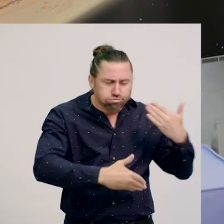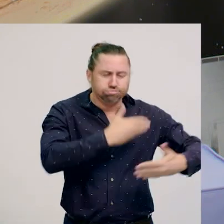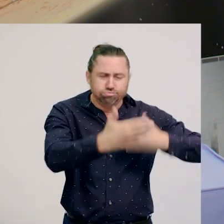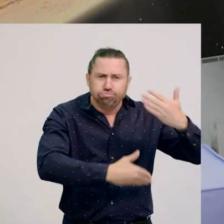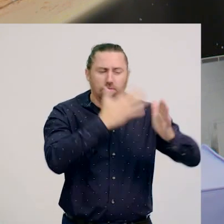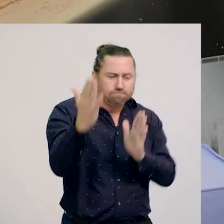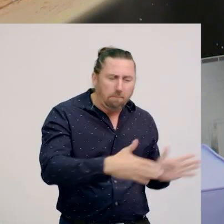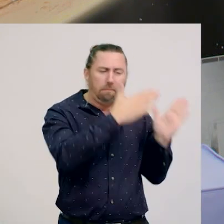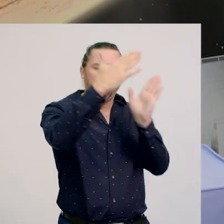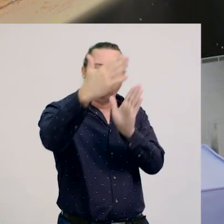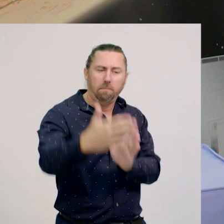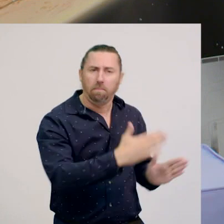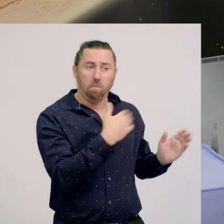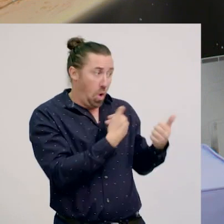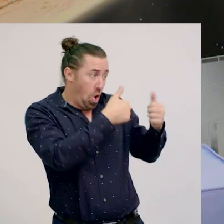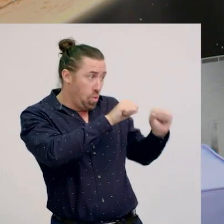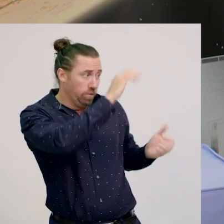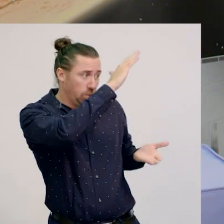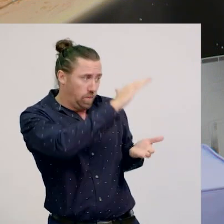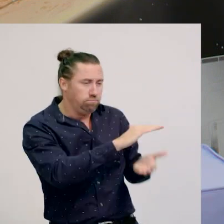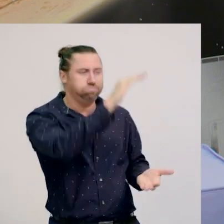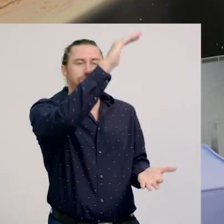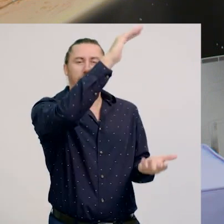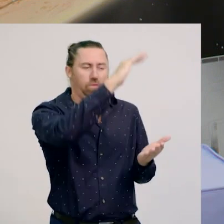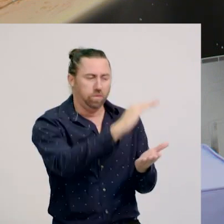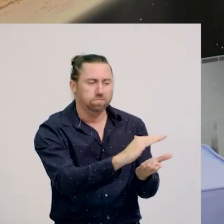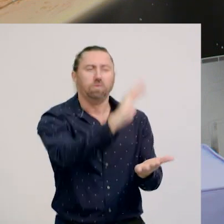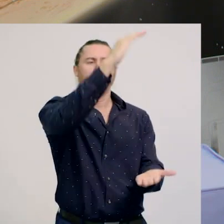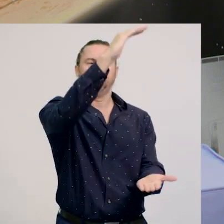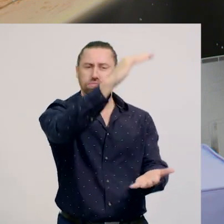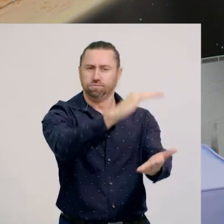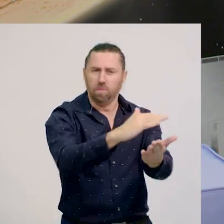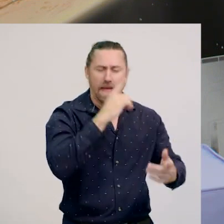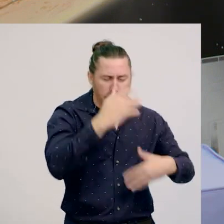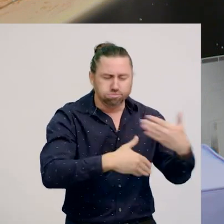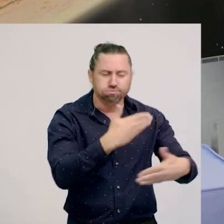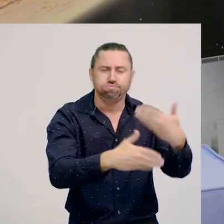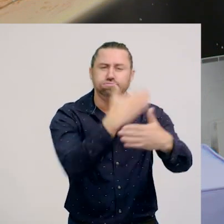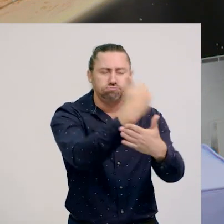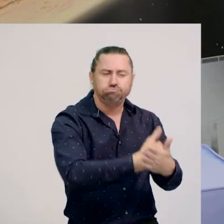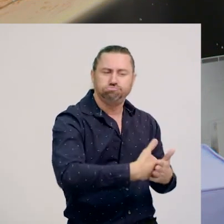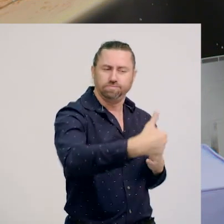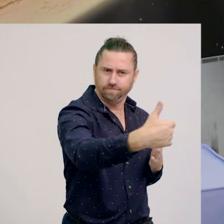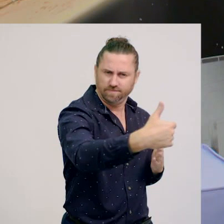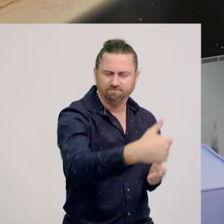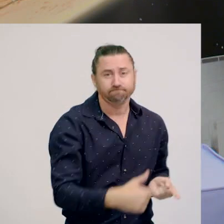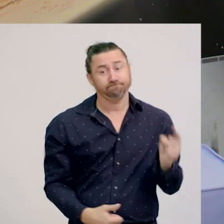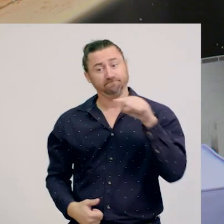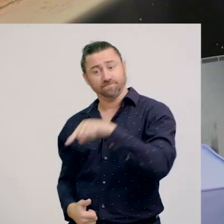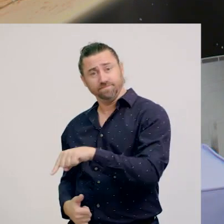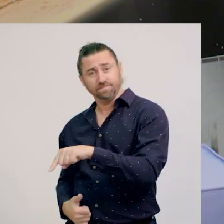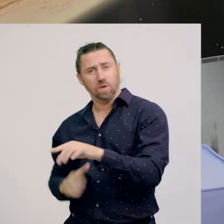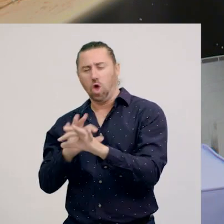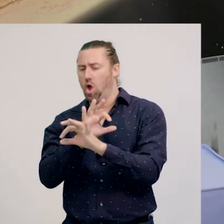it is being used. These resources don't have a fixed or finite quality, as more can always be generated quickly. On the other